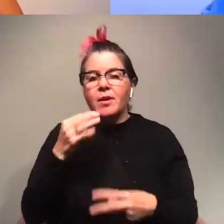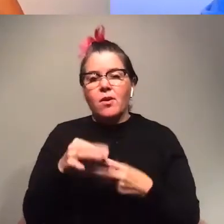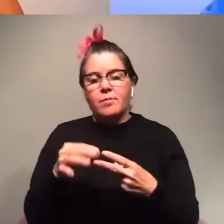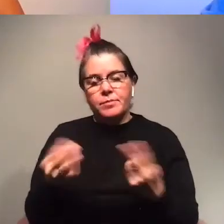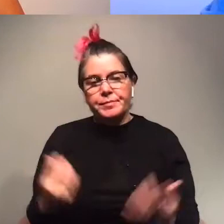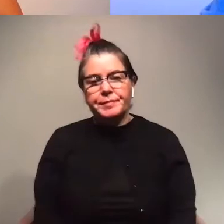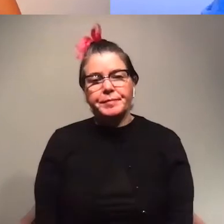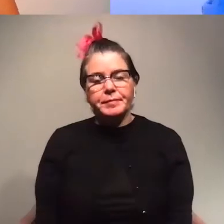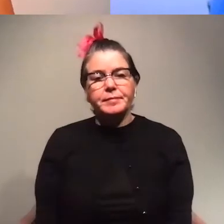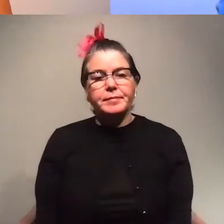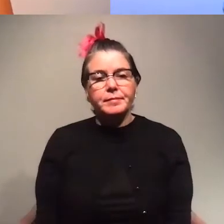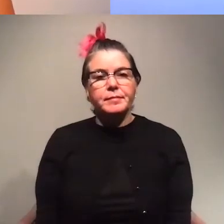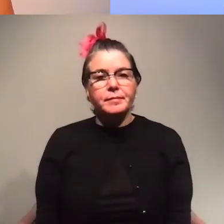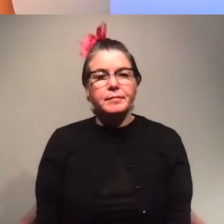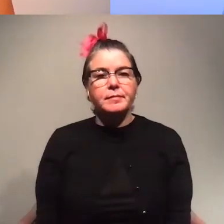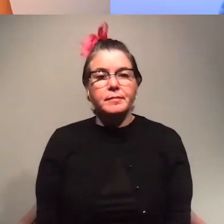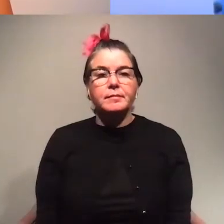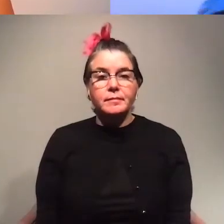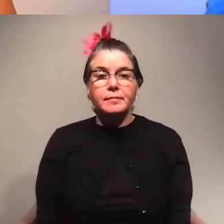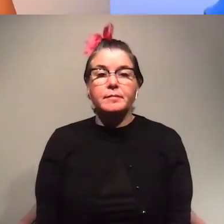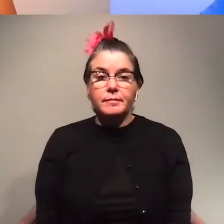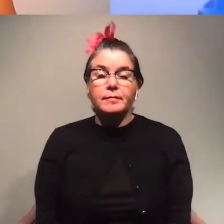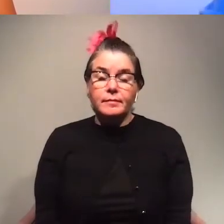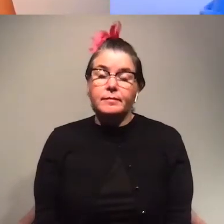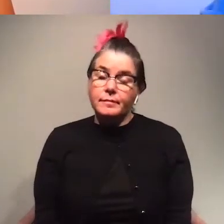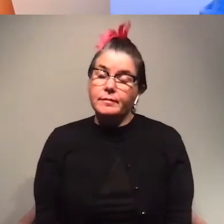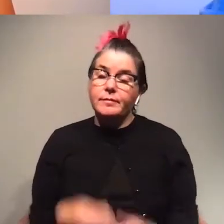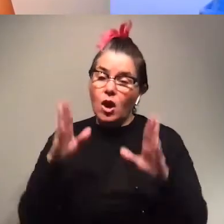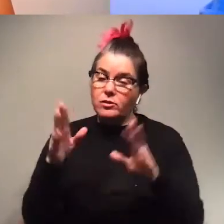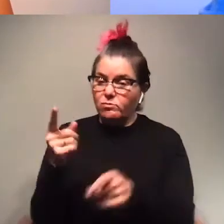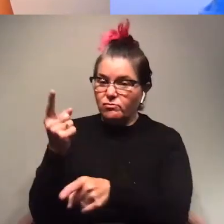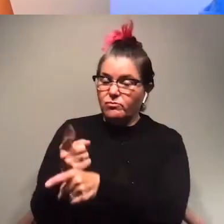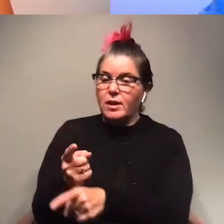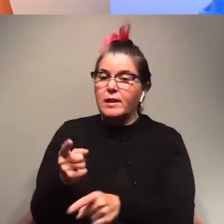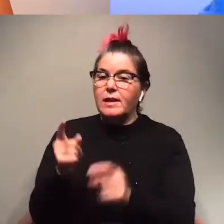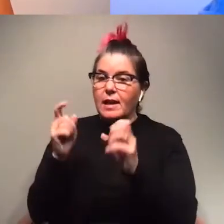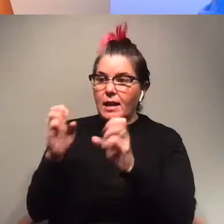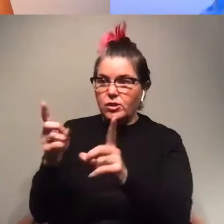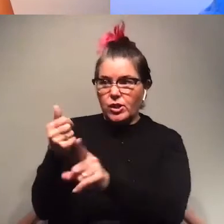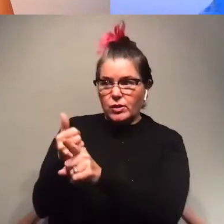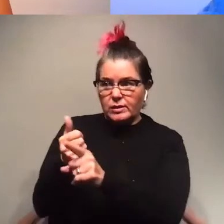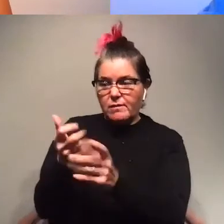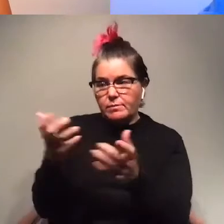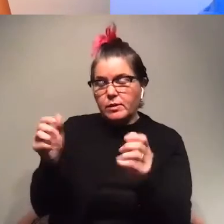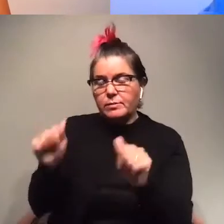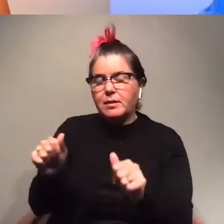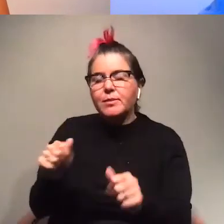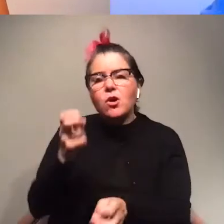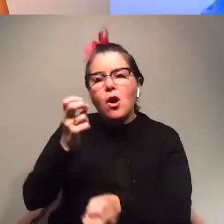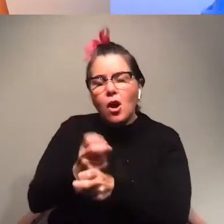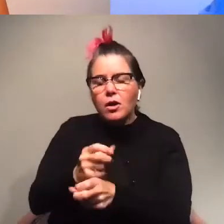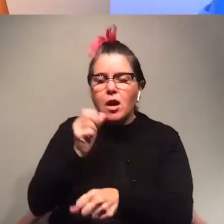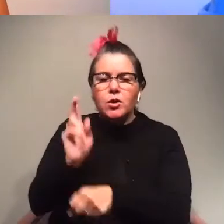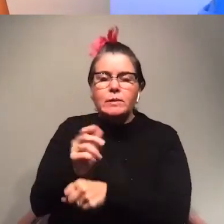us. Yeah, no, that's awesome. I think you're totally right. Like, educate yourself as much, and like it's really hard to not use